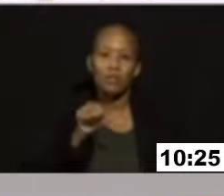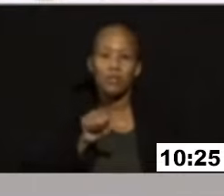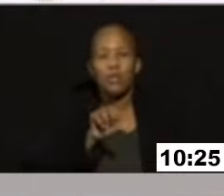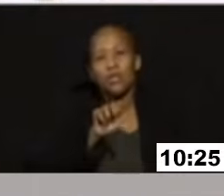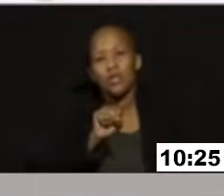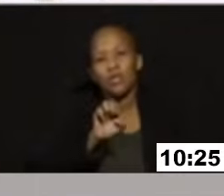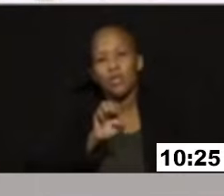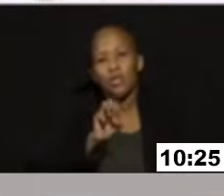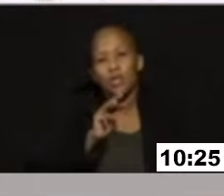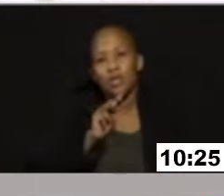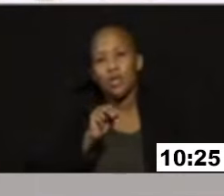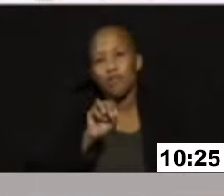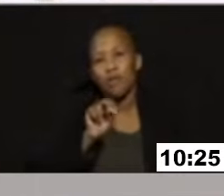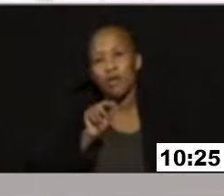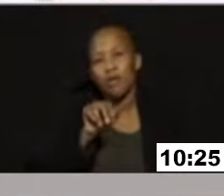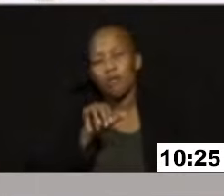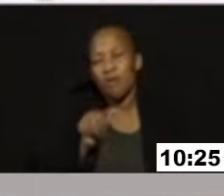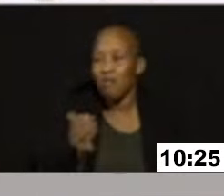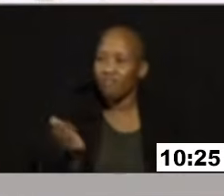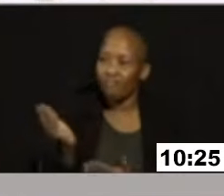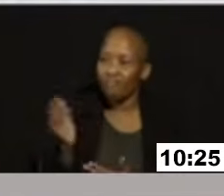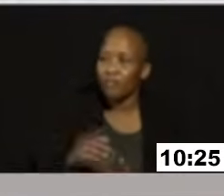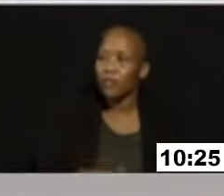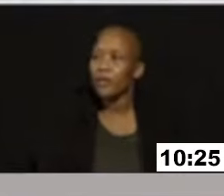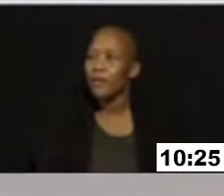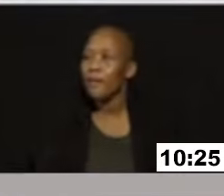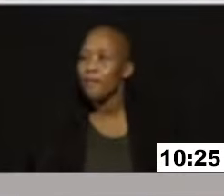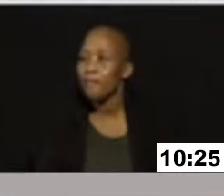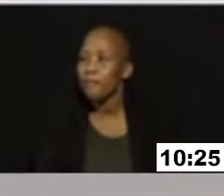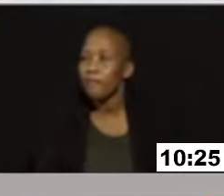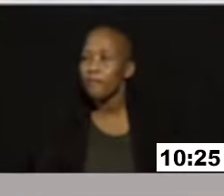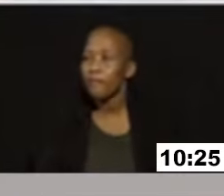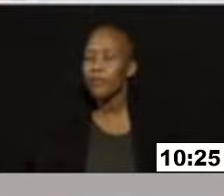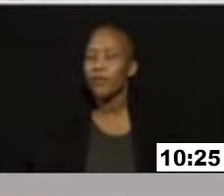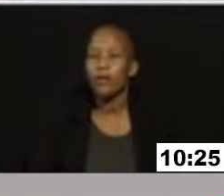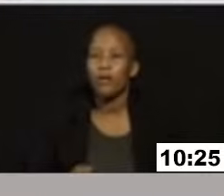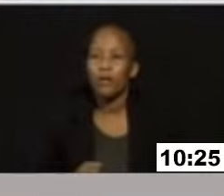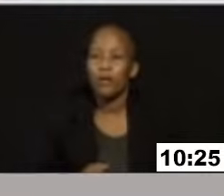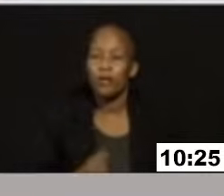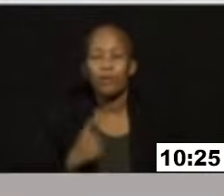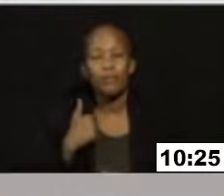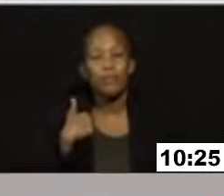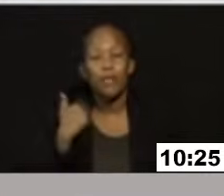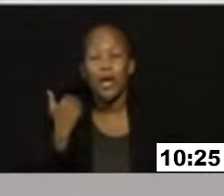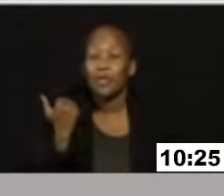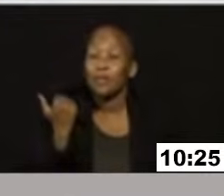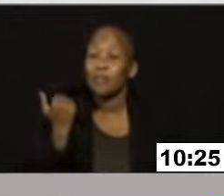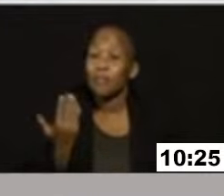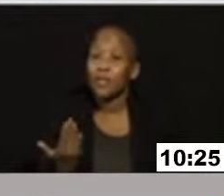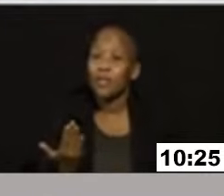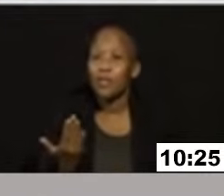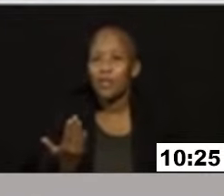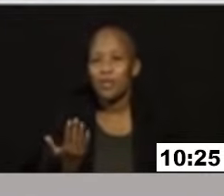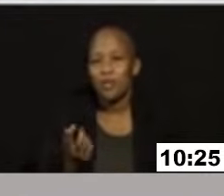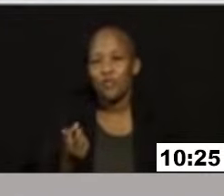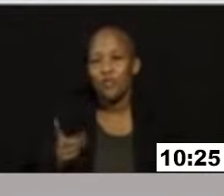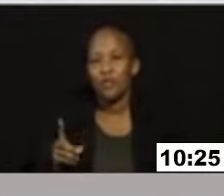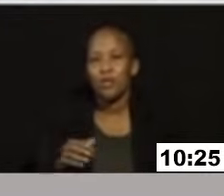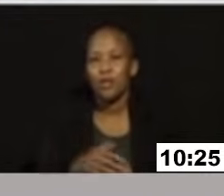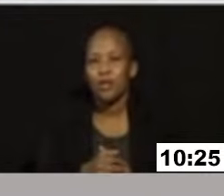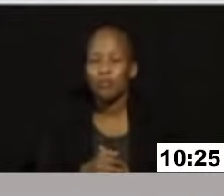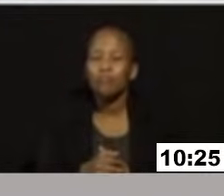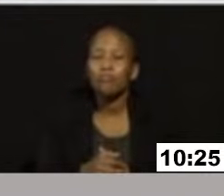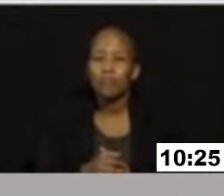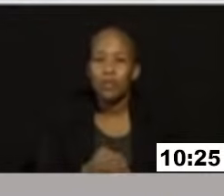and Commissioners, I submit that the concession by Mr. Vani that the